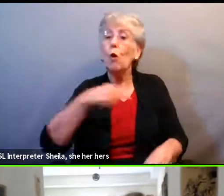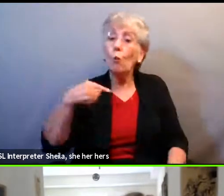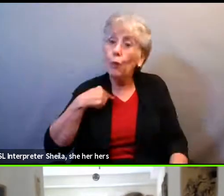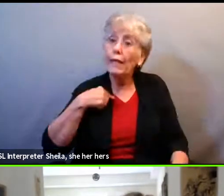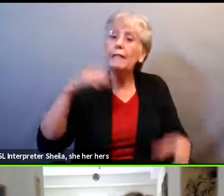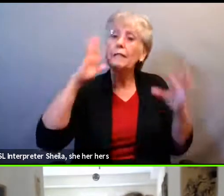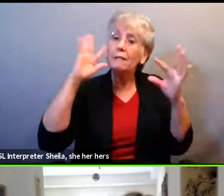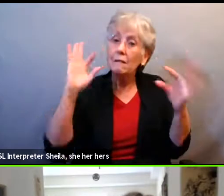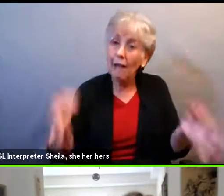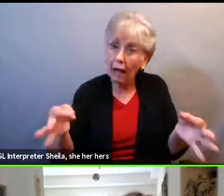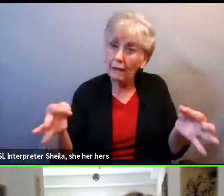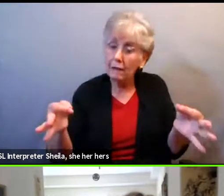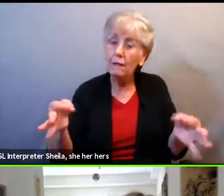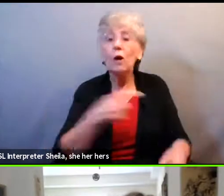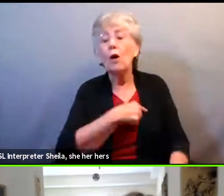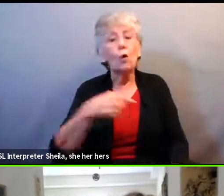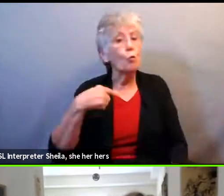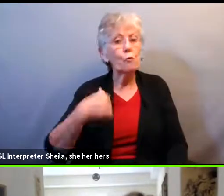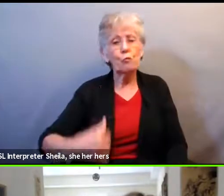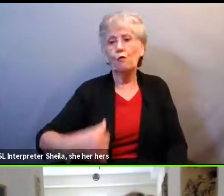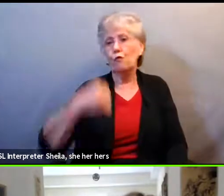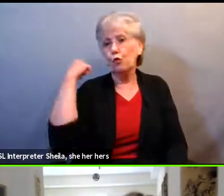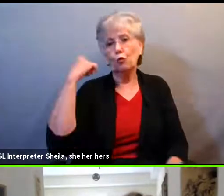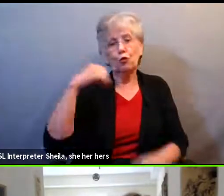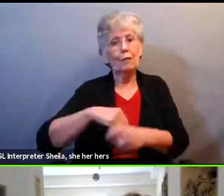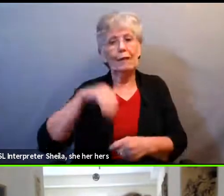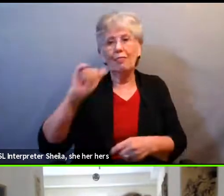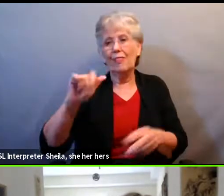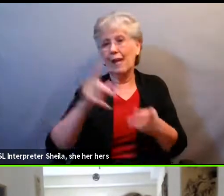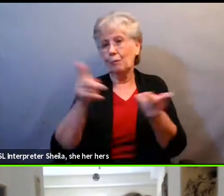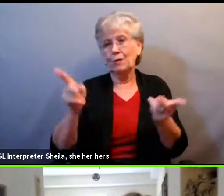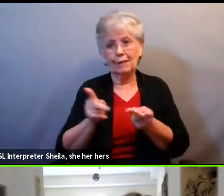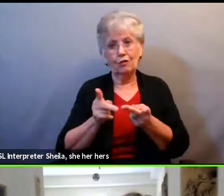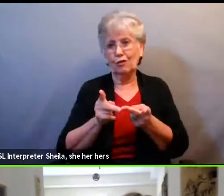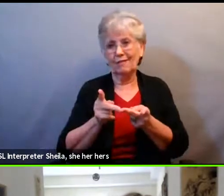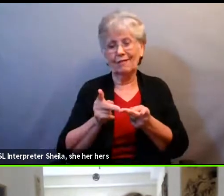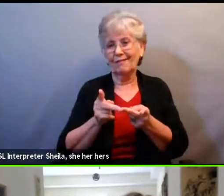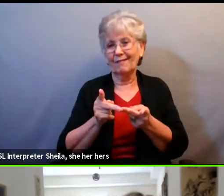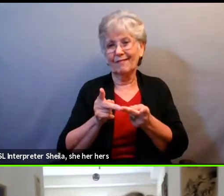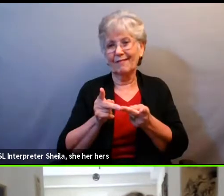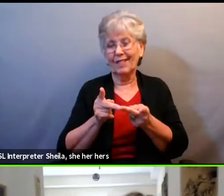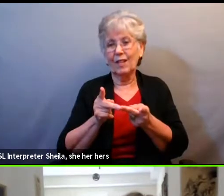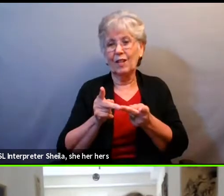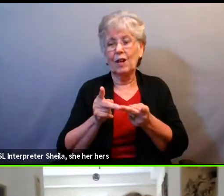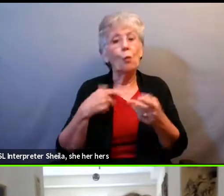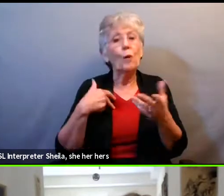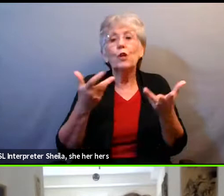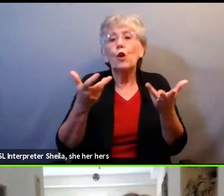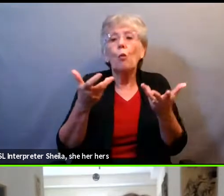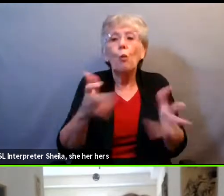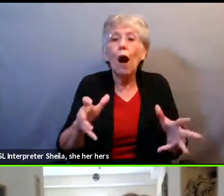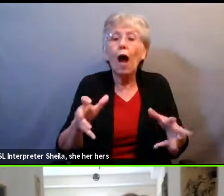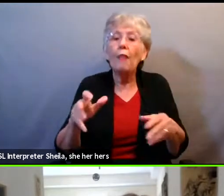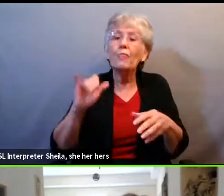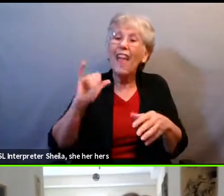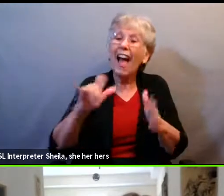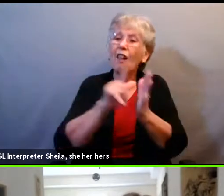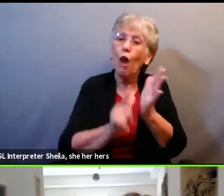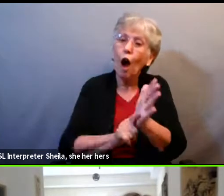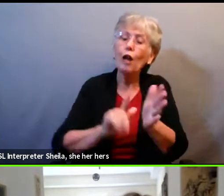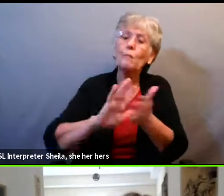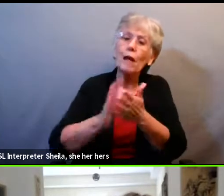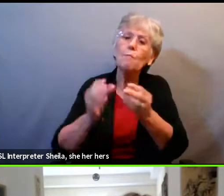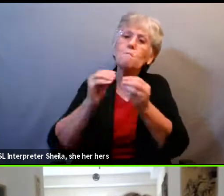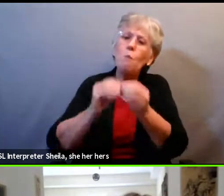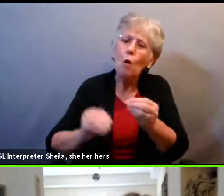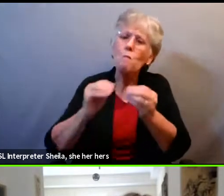that we were not going to be in a position of further watering down something